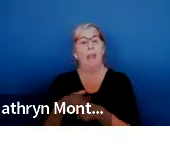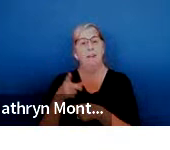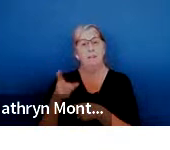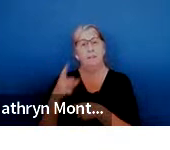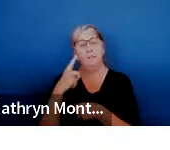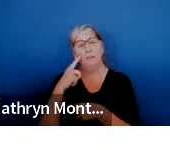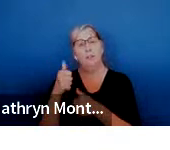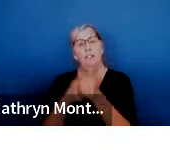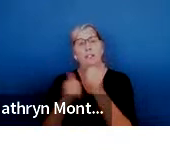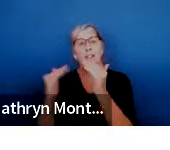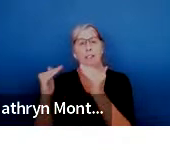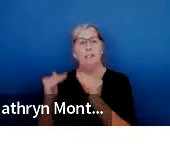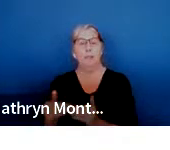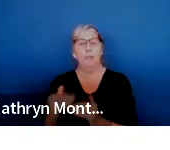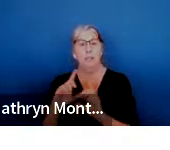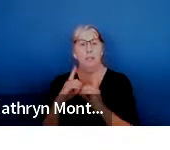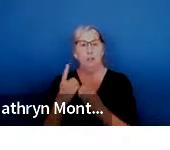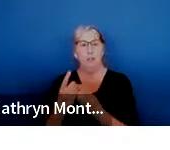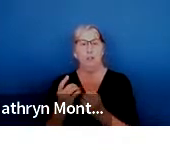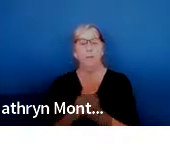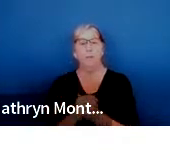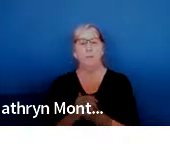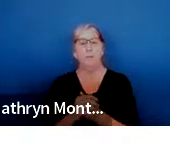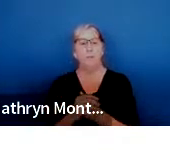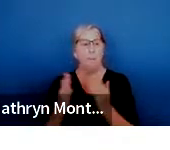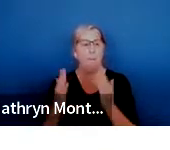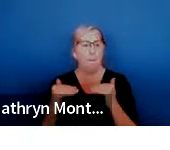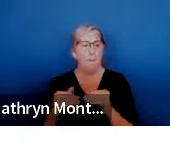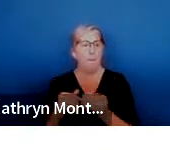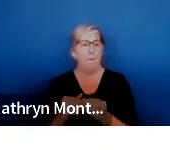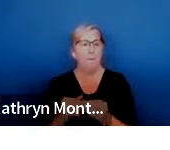Assembly district. Okay, next slide.